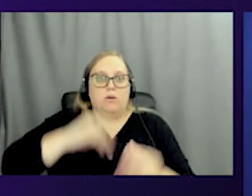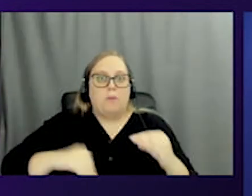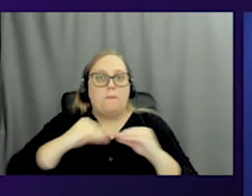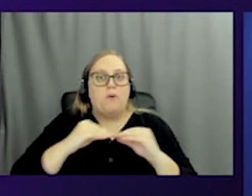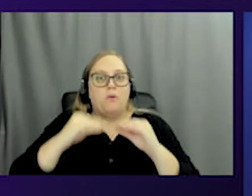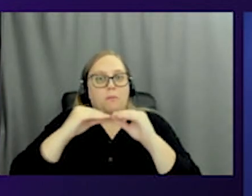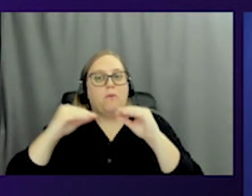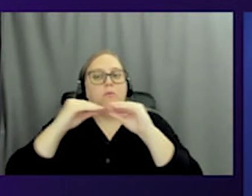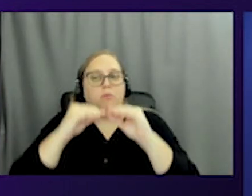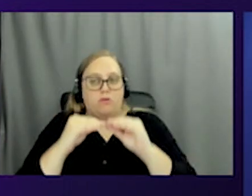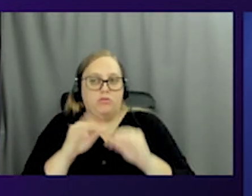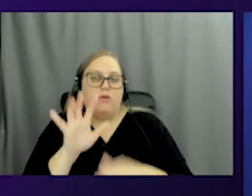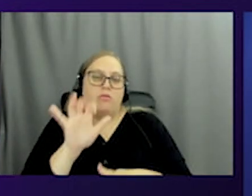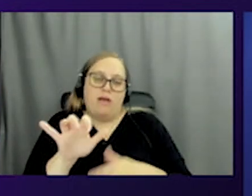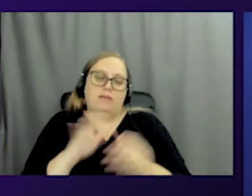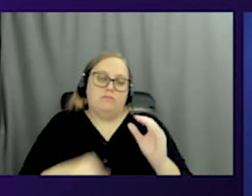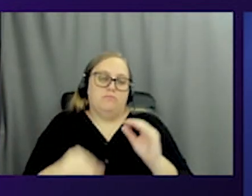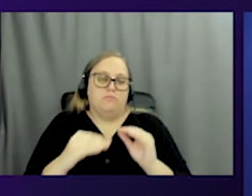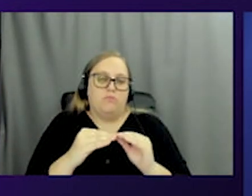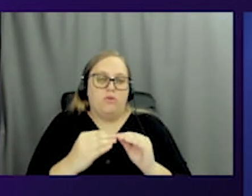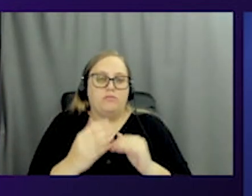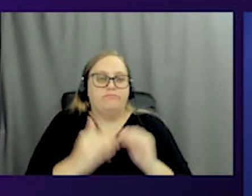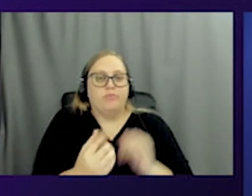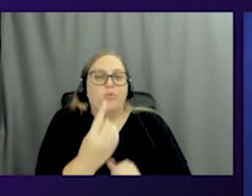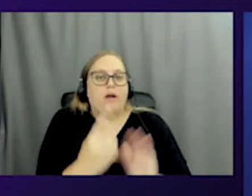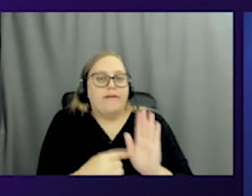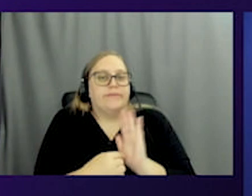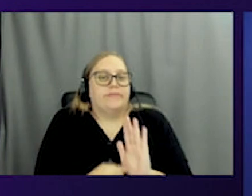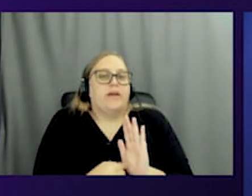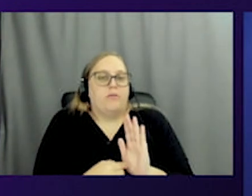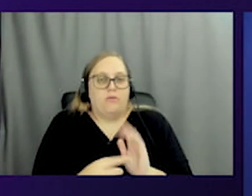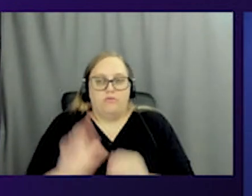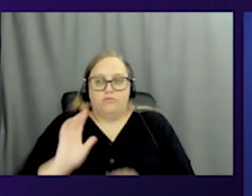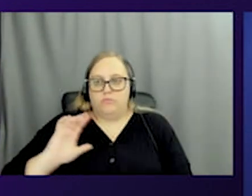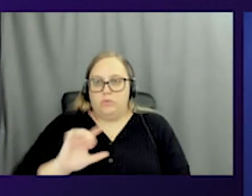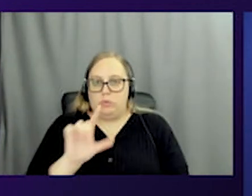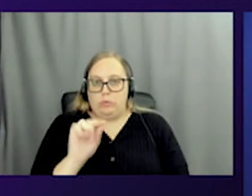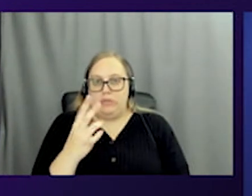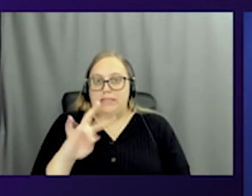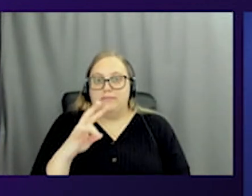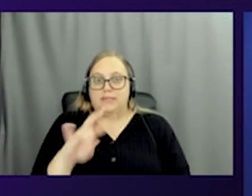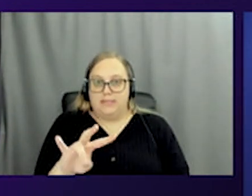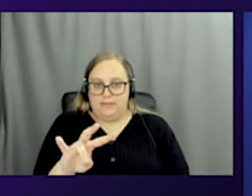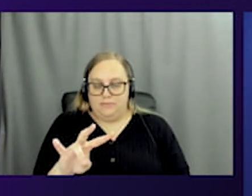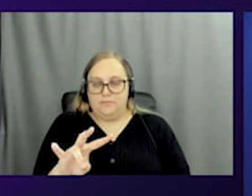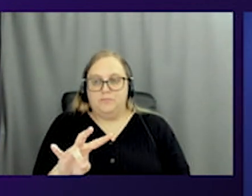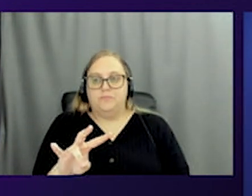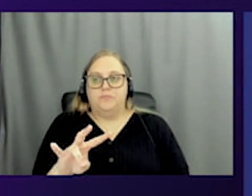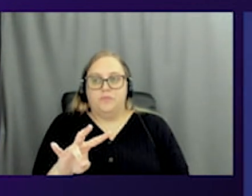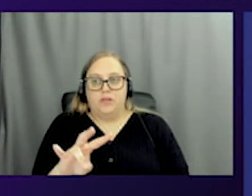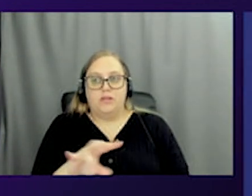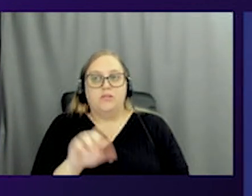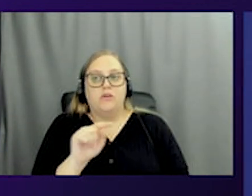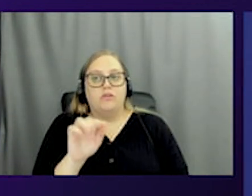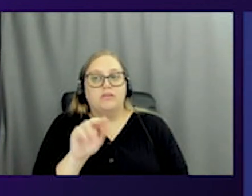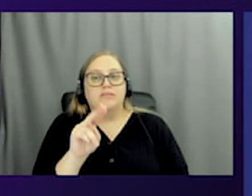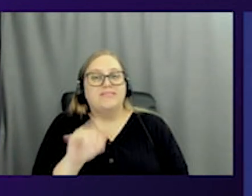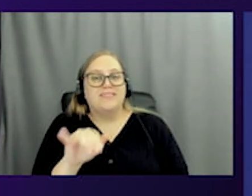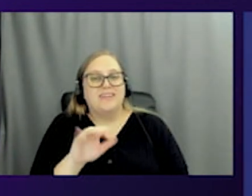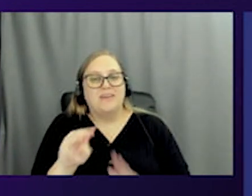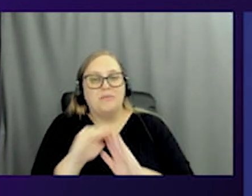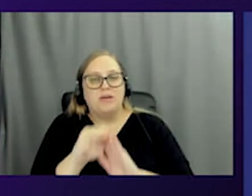learning. That's just one example. Back in 2017, the deep learning model is at a scale of 100